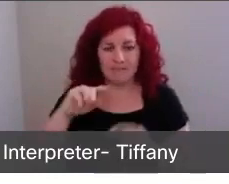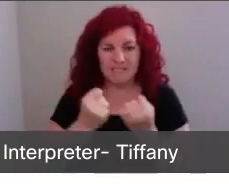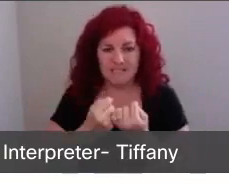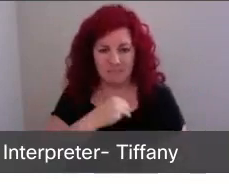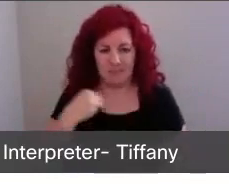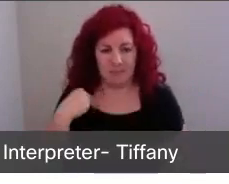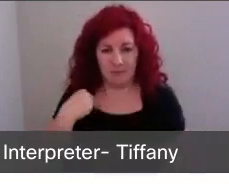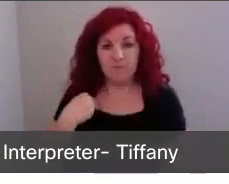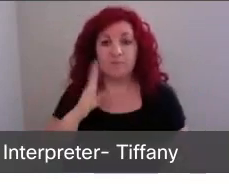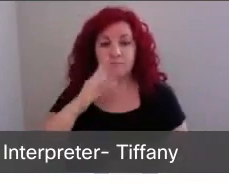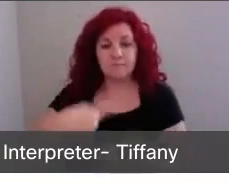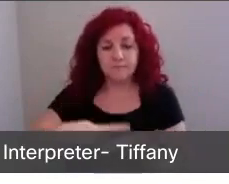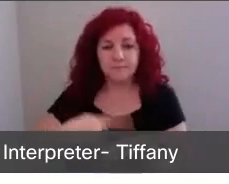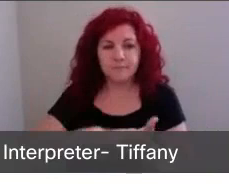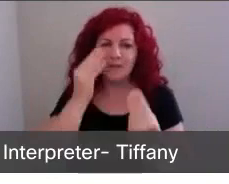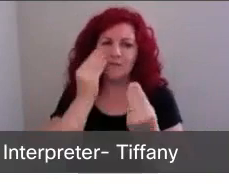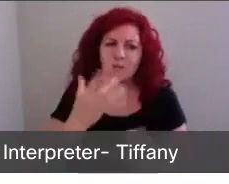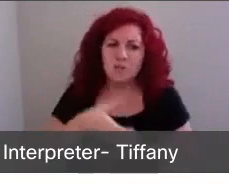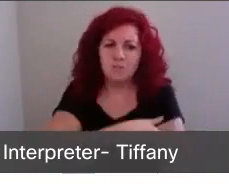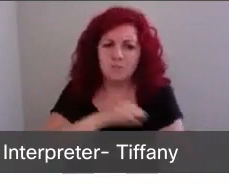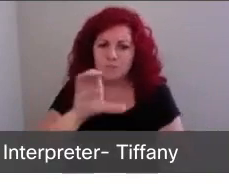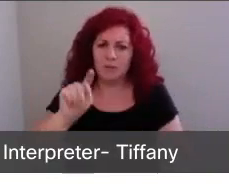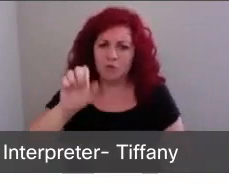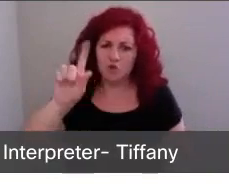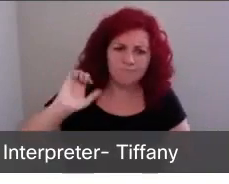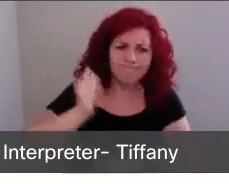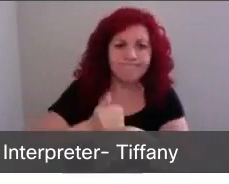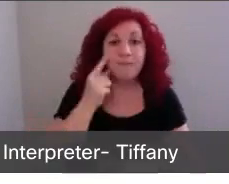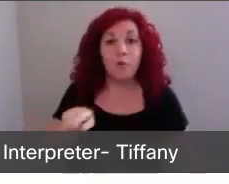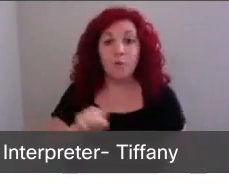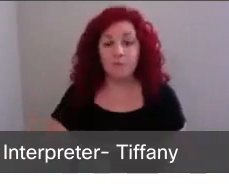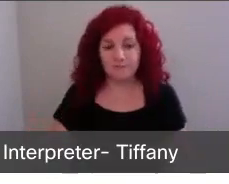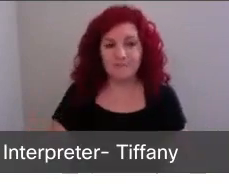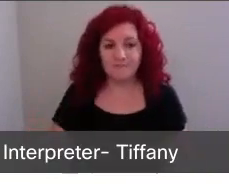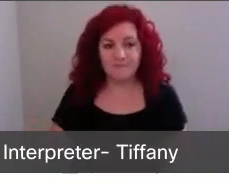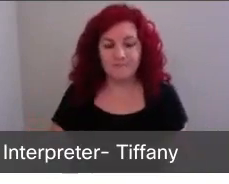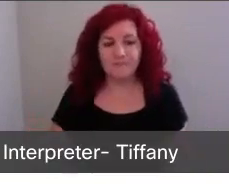little bit about informational and empowerment tools that they've put together for you.